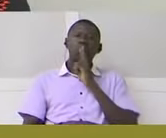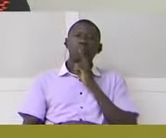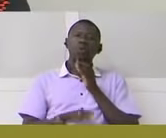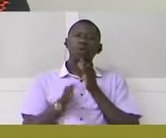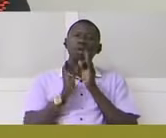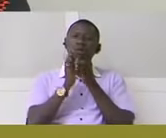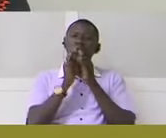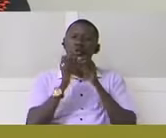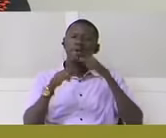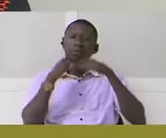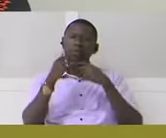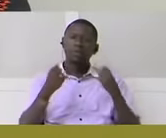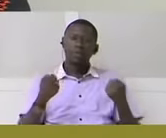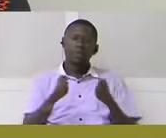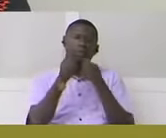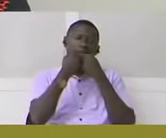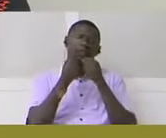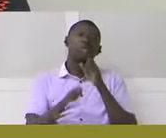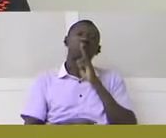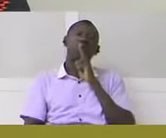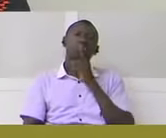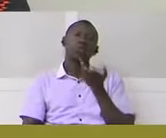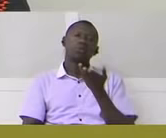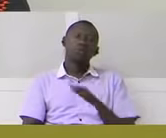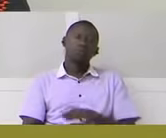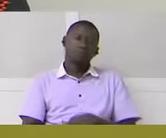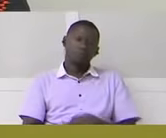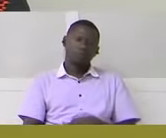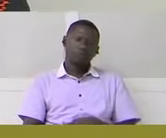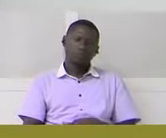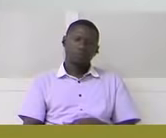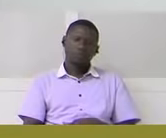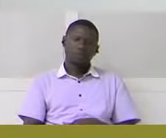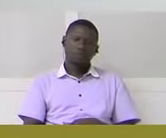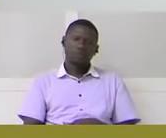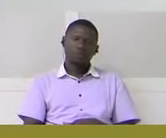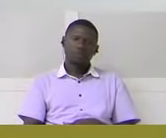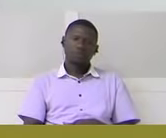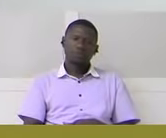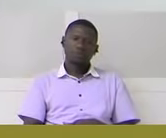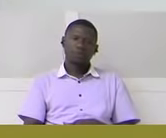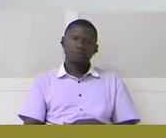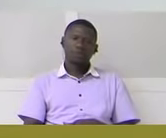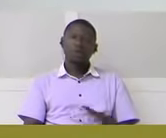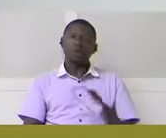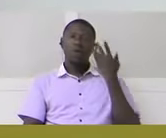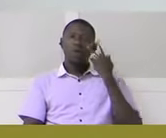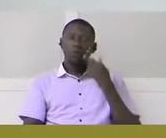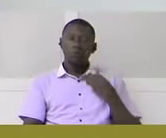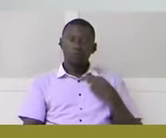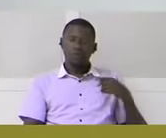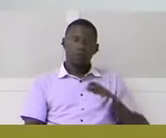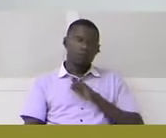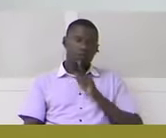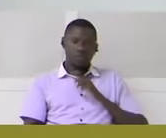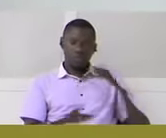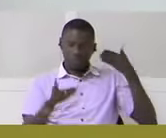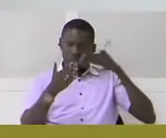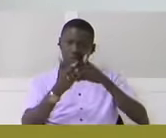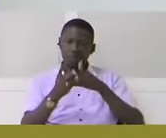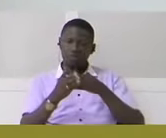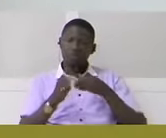accident? Jumale accident unyi mfongla kumofoye. When we reached, it was the commander that received a call. Bring for